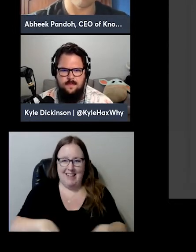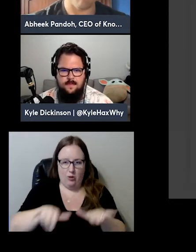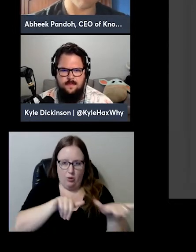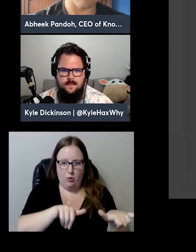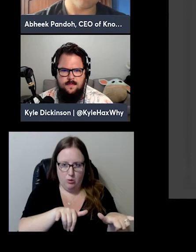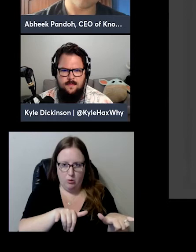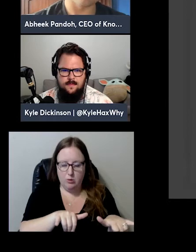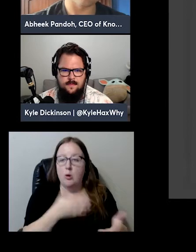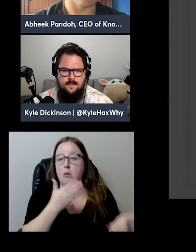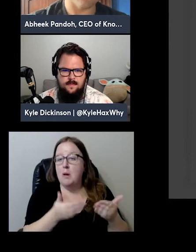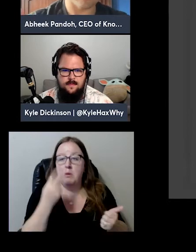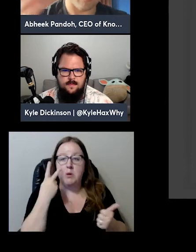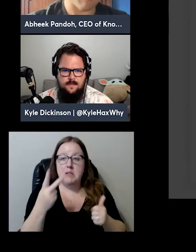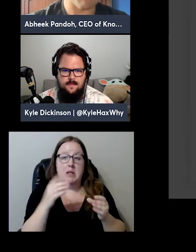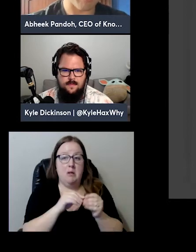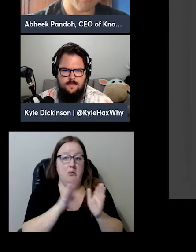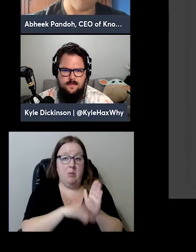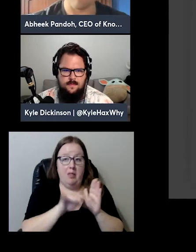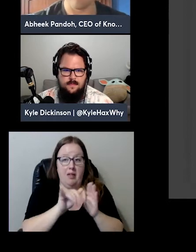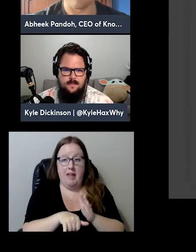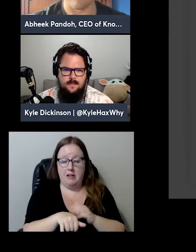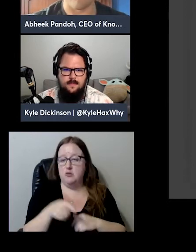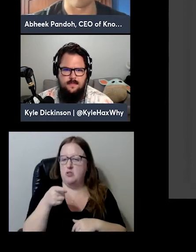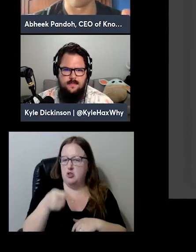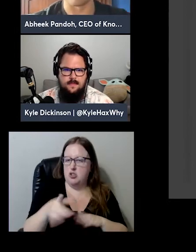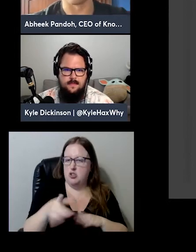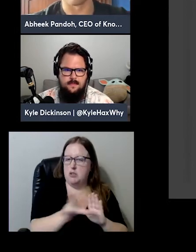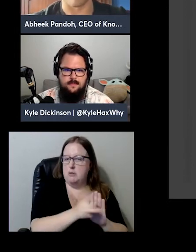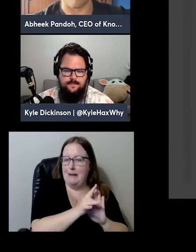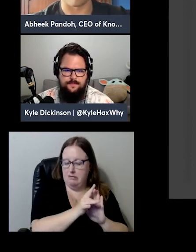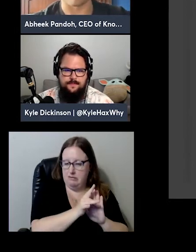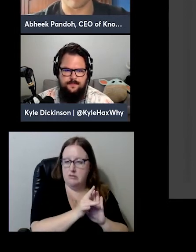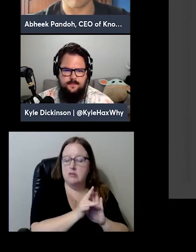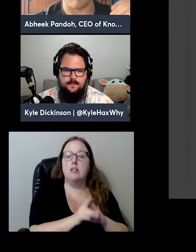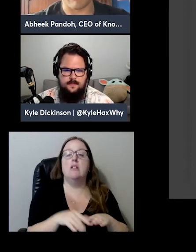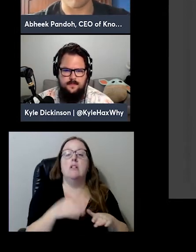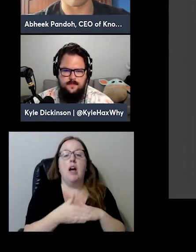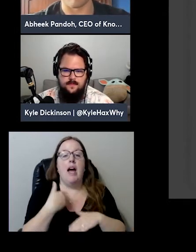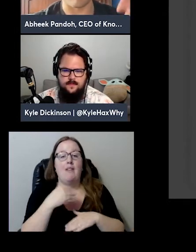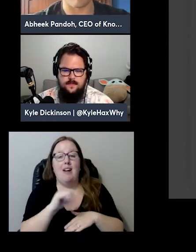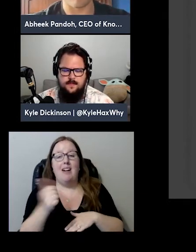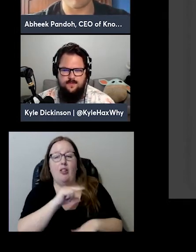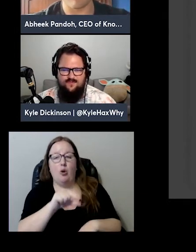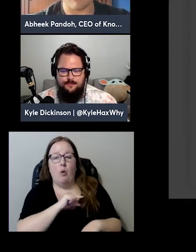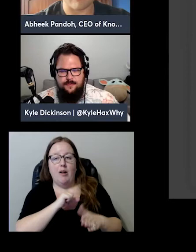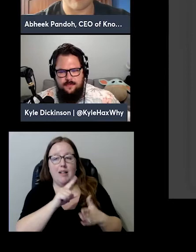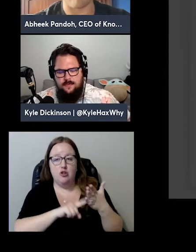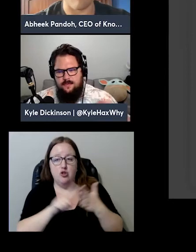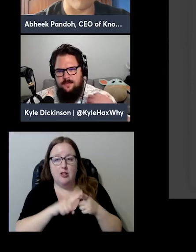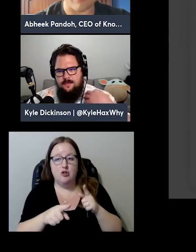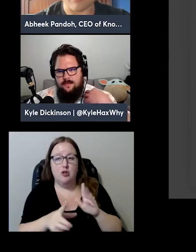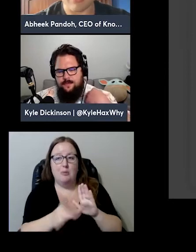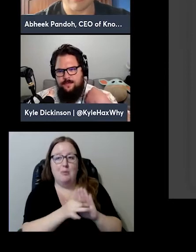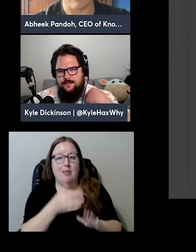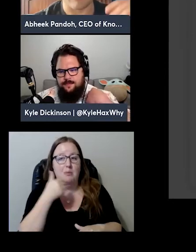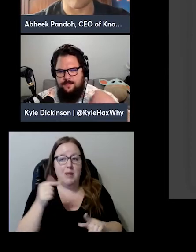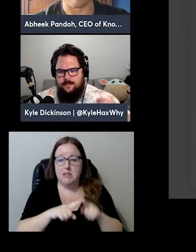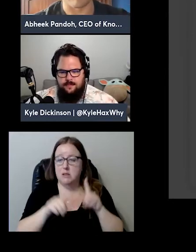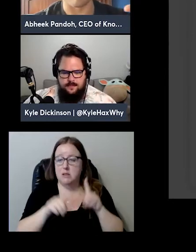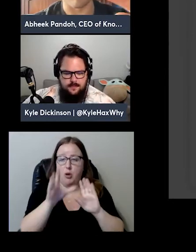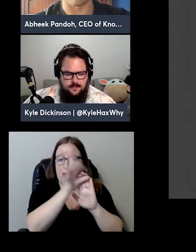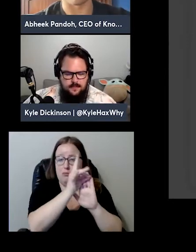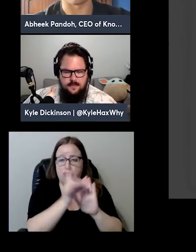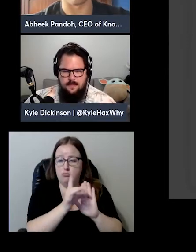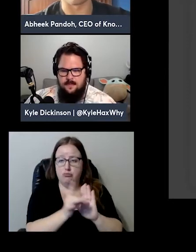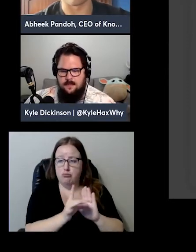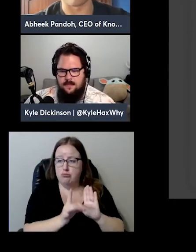probably see more than these. These are just the ones that we picked out. And then we do another quality check to pick out the best ones. But you can select all of these.